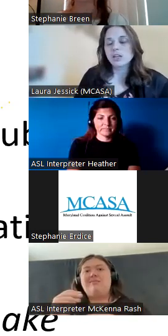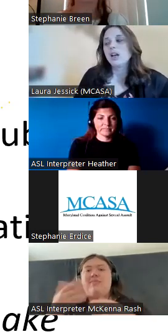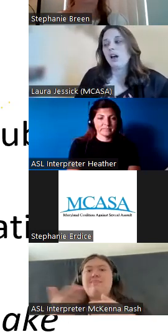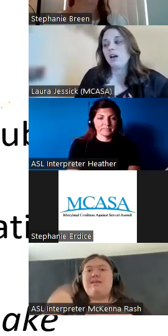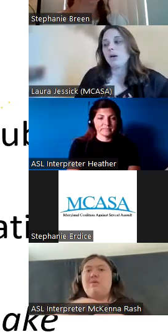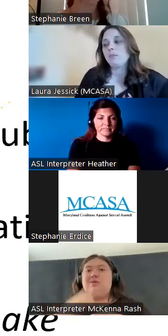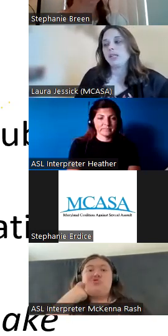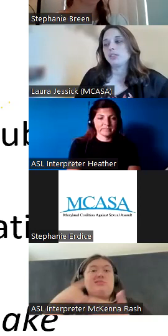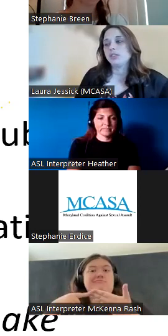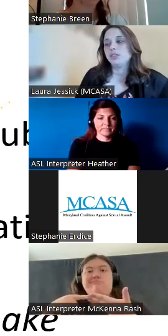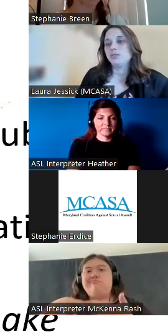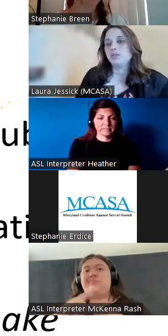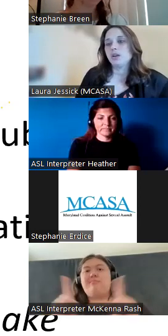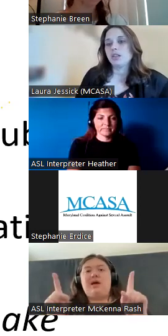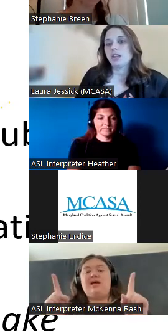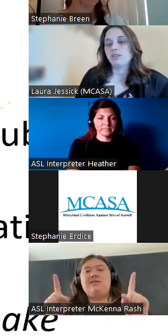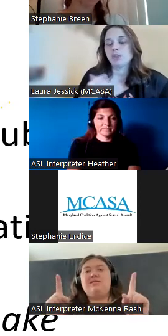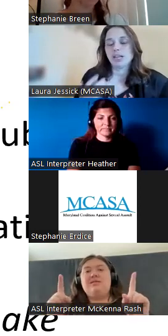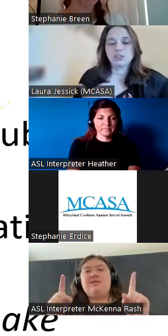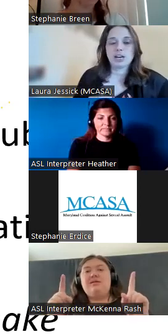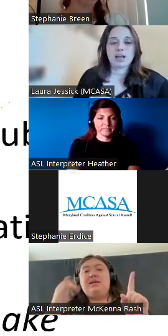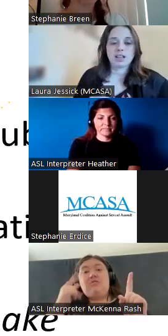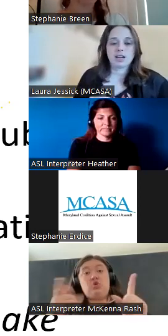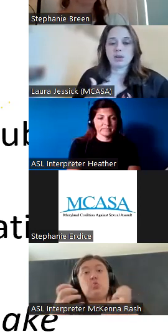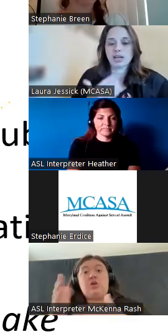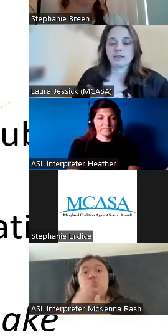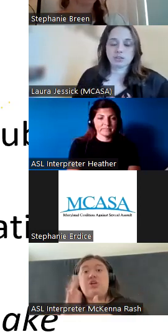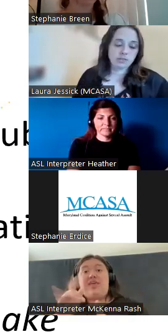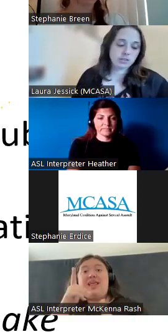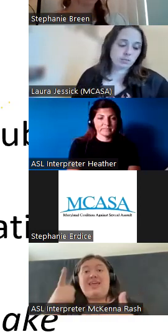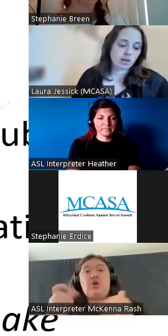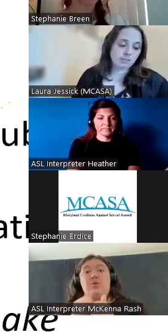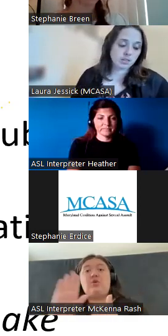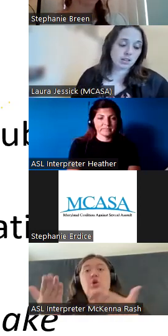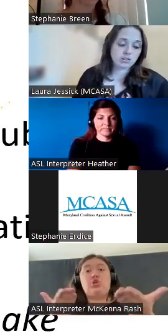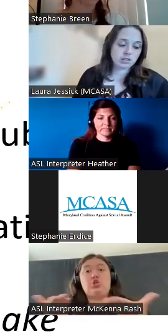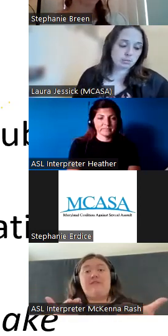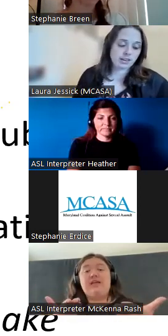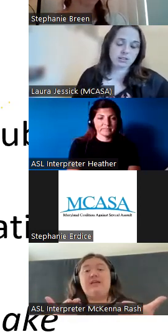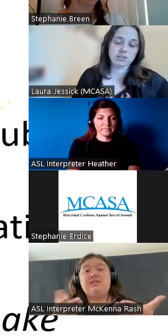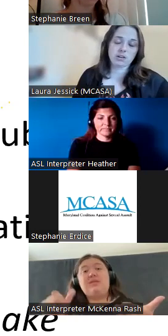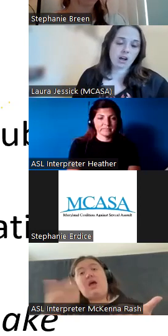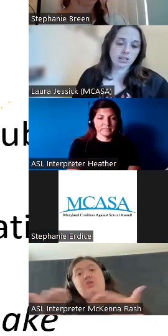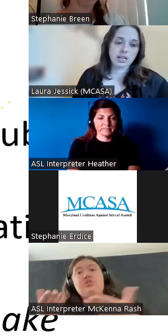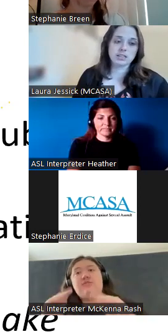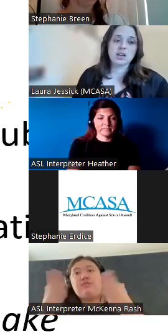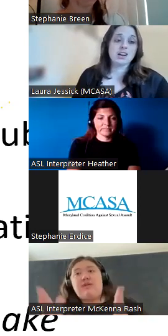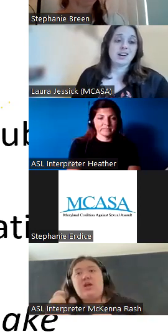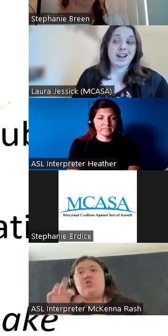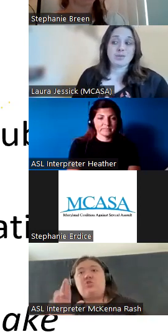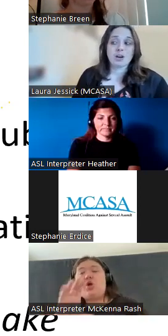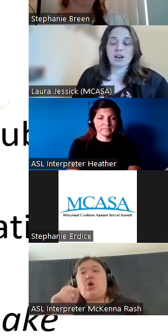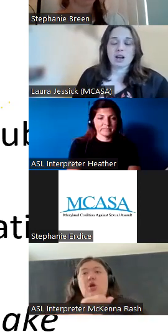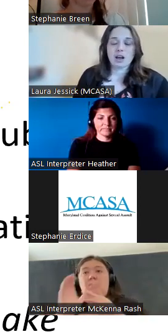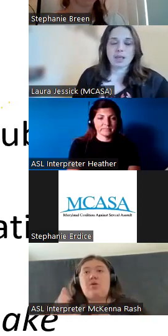over. But if you would like to share that letter with any of your other service providers or colleagues